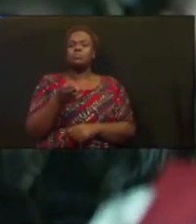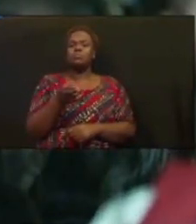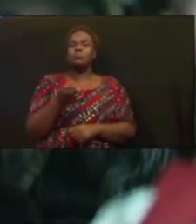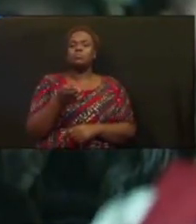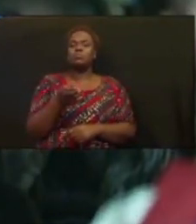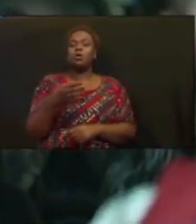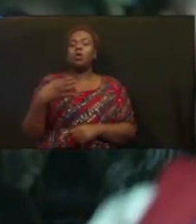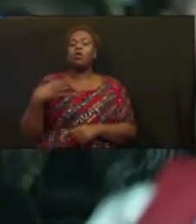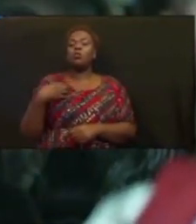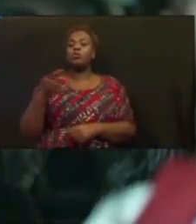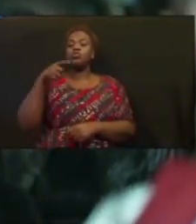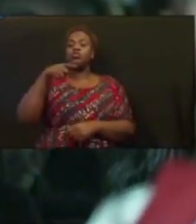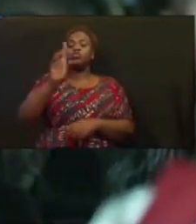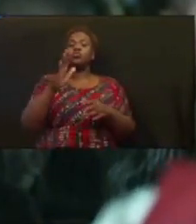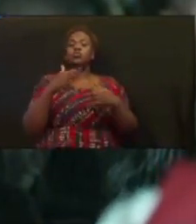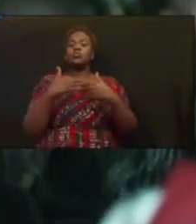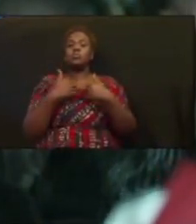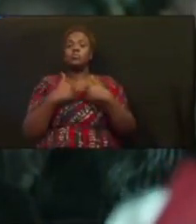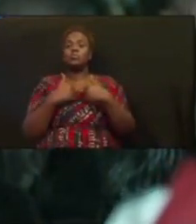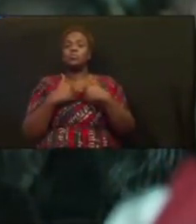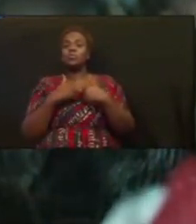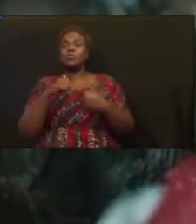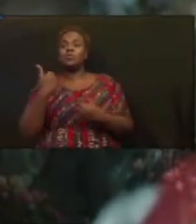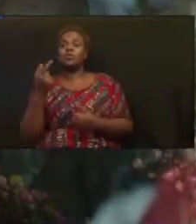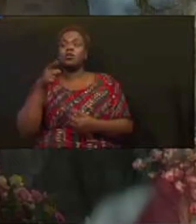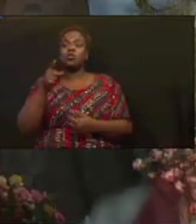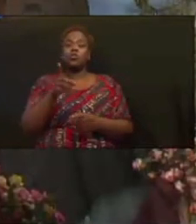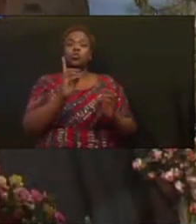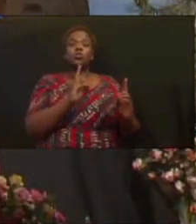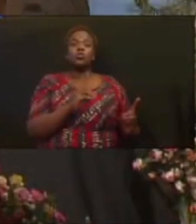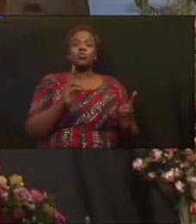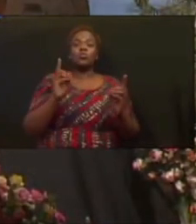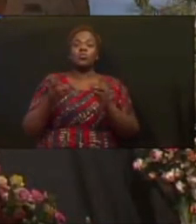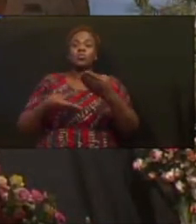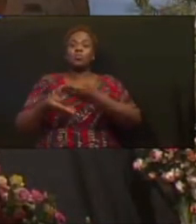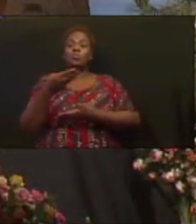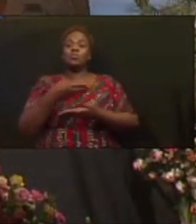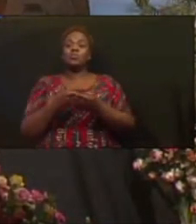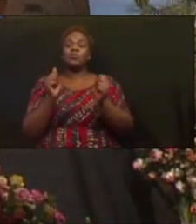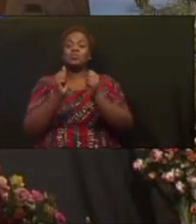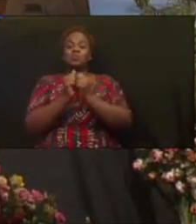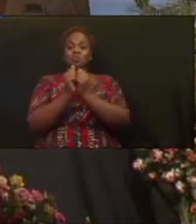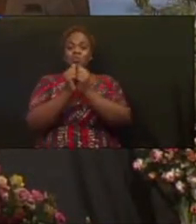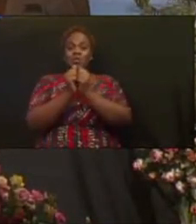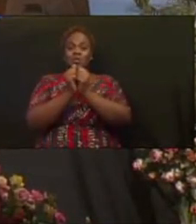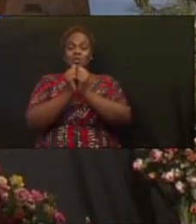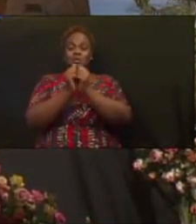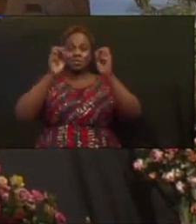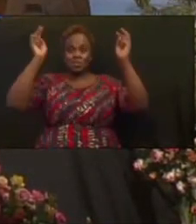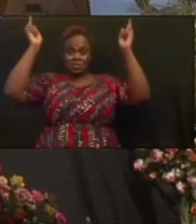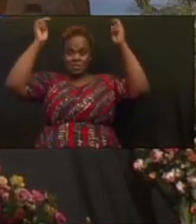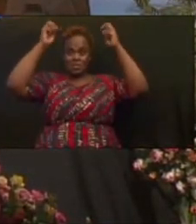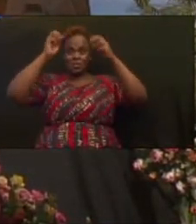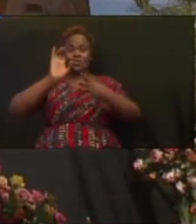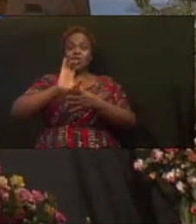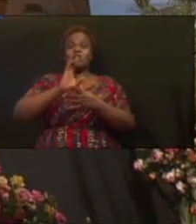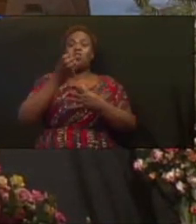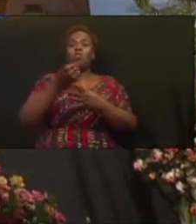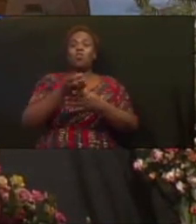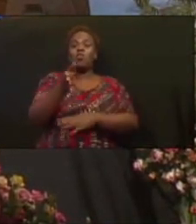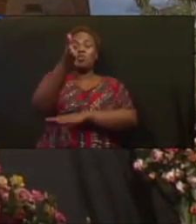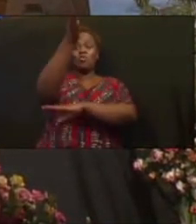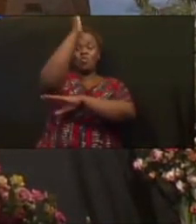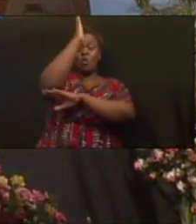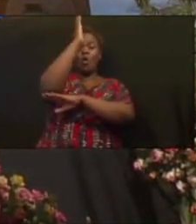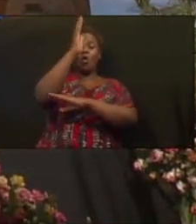you touch, it is either you have done business with Satan or you have come to God and you have received that trust. Believe